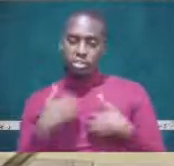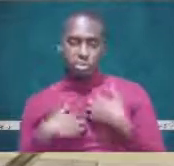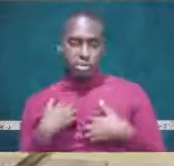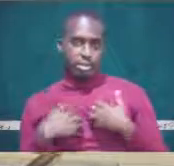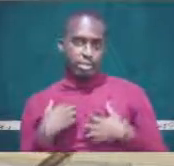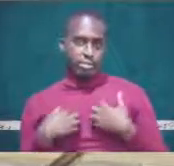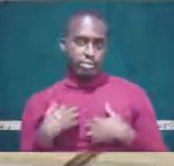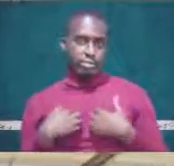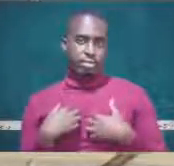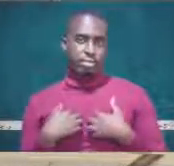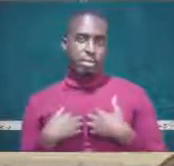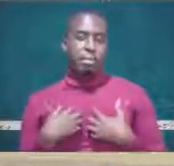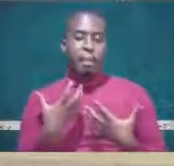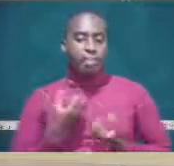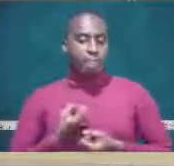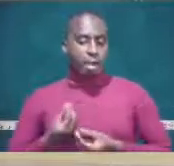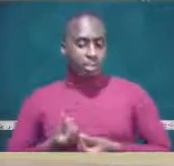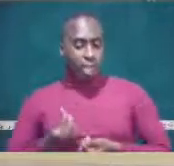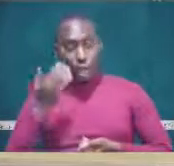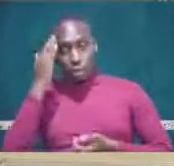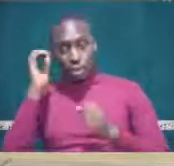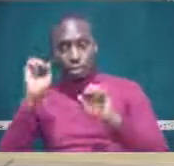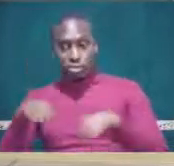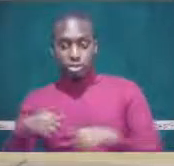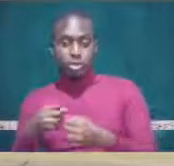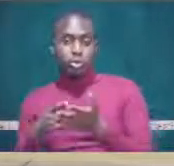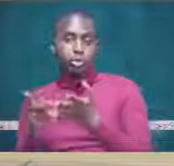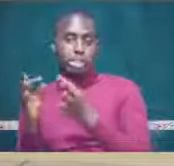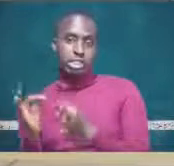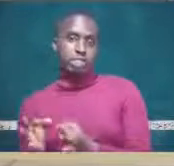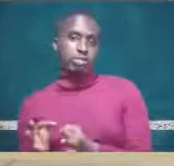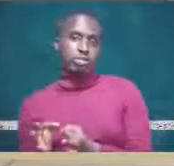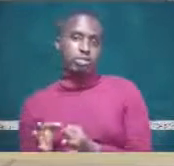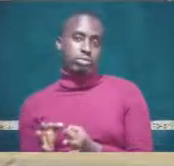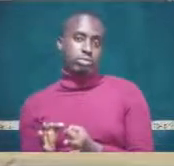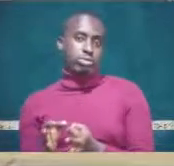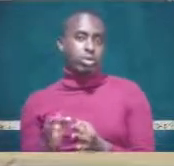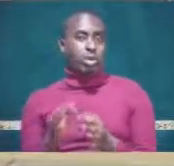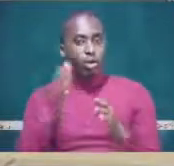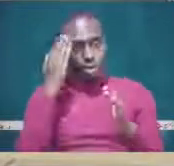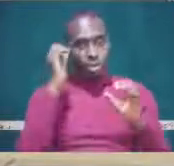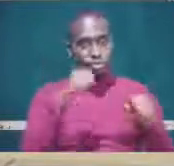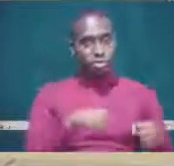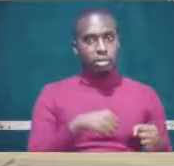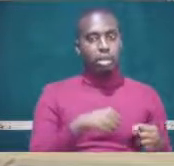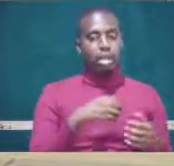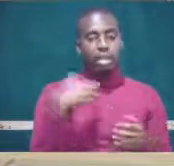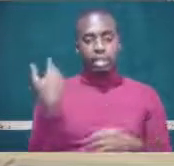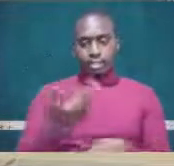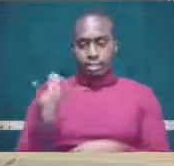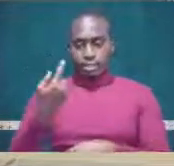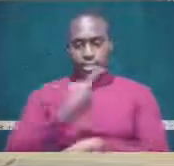They hold money in cash to cater for, to carry out day-to-day